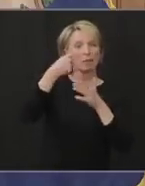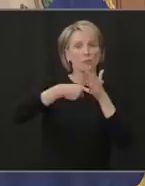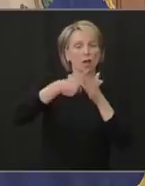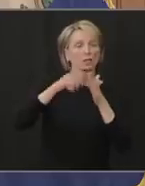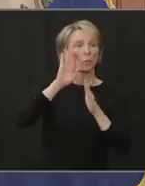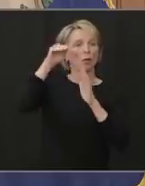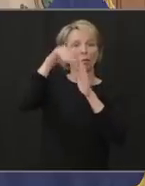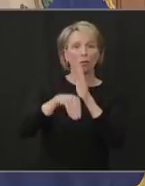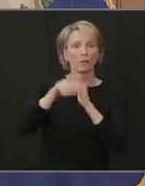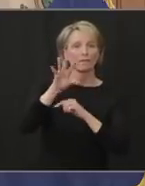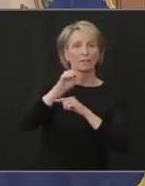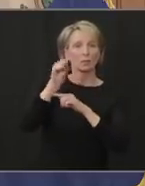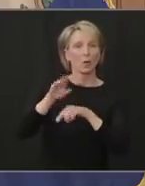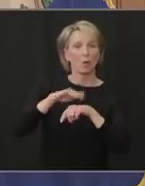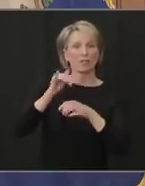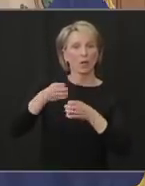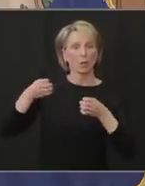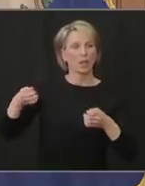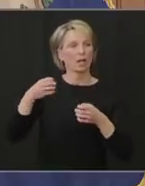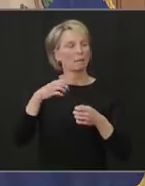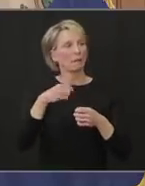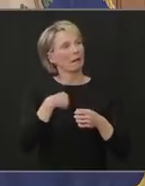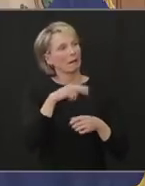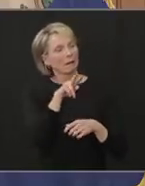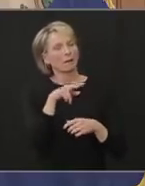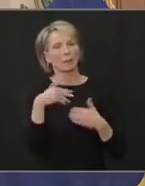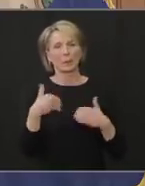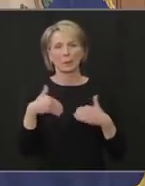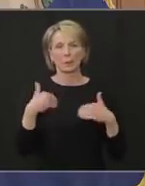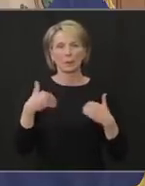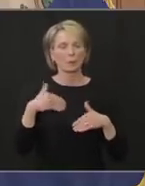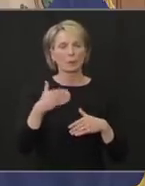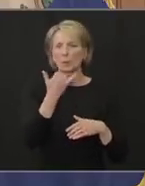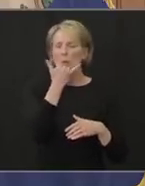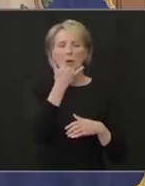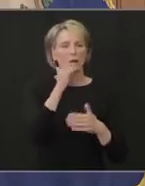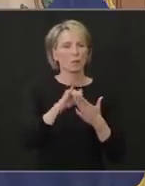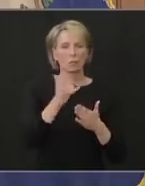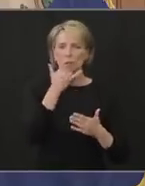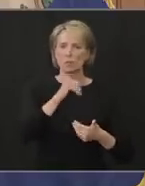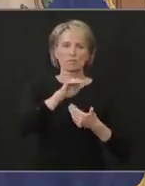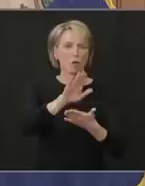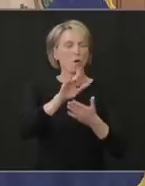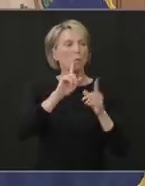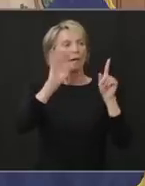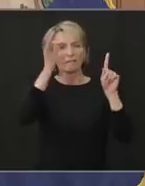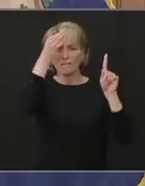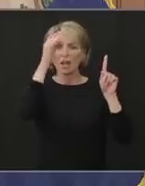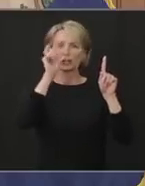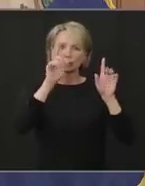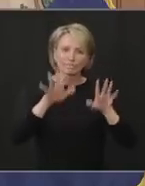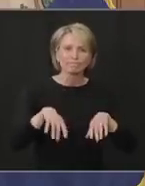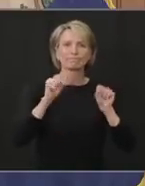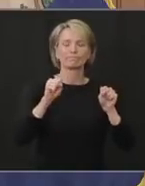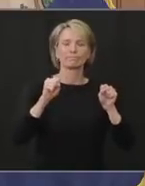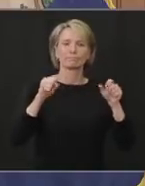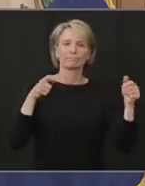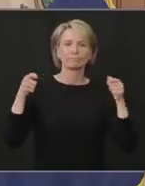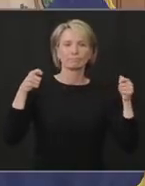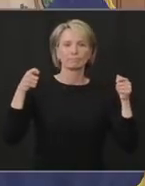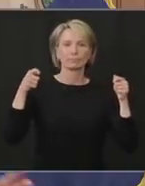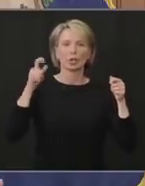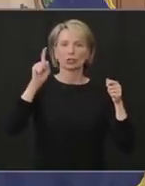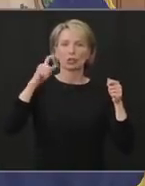50%. So it really is the wrong way to go. The federal government should be taking the lead on this. We should be doing